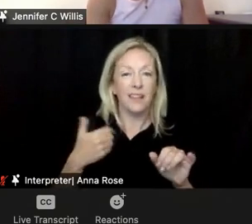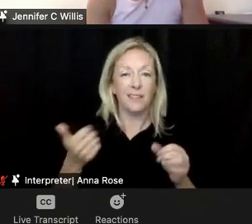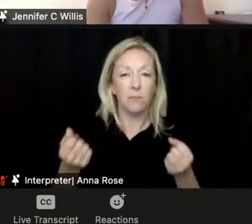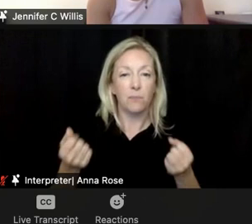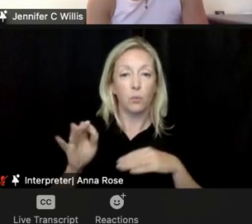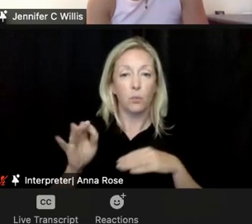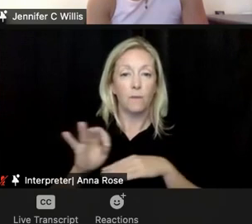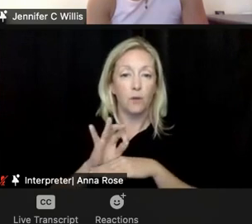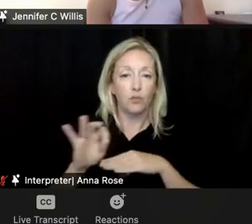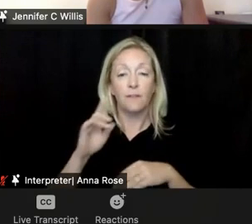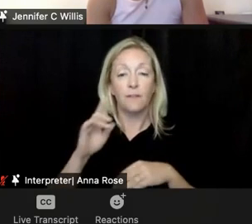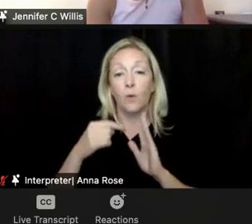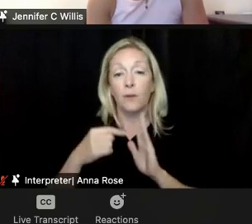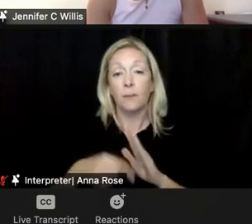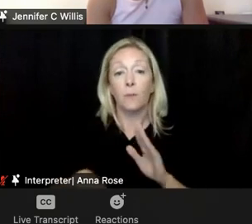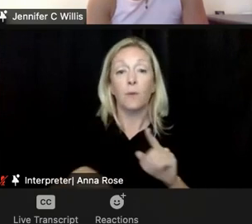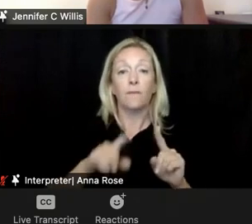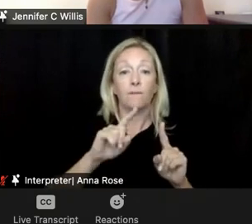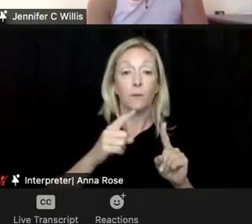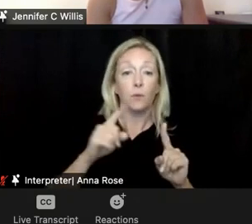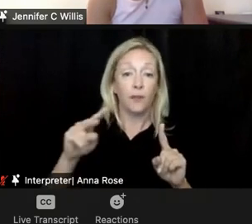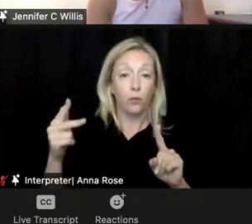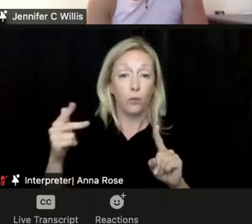system, like sequencing,